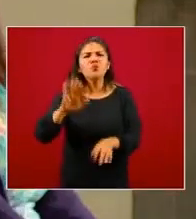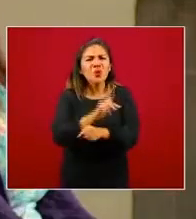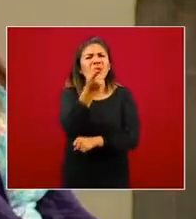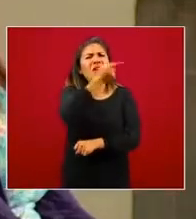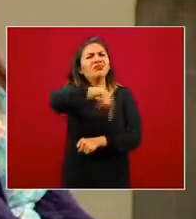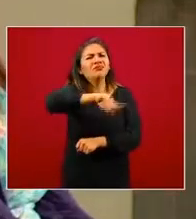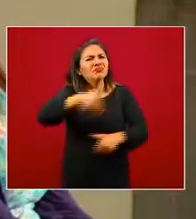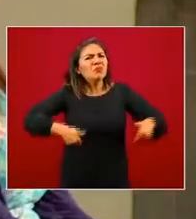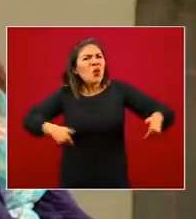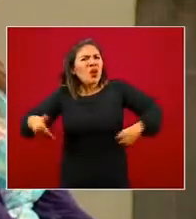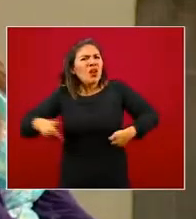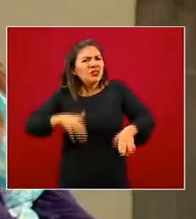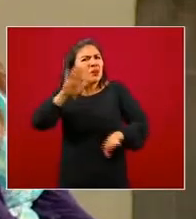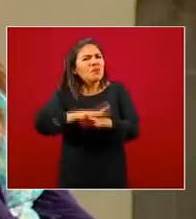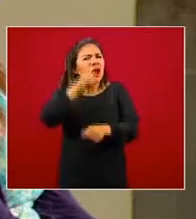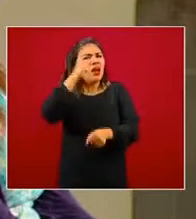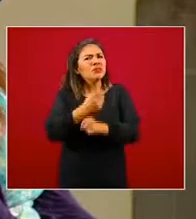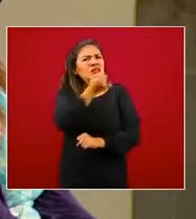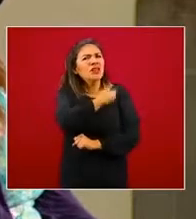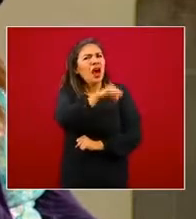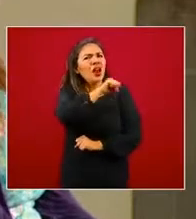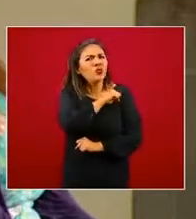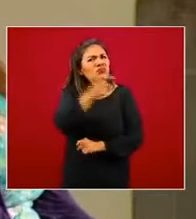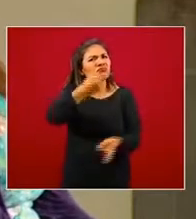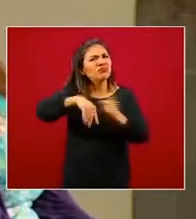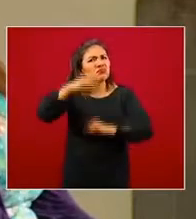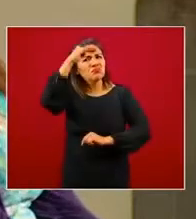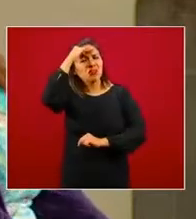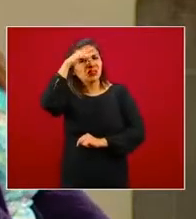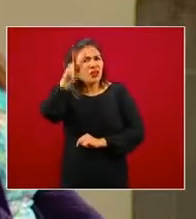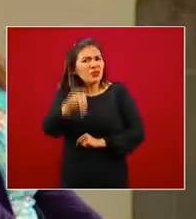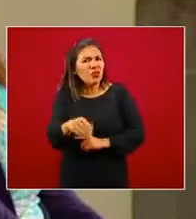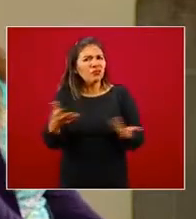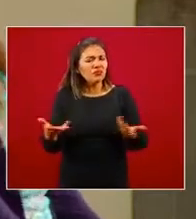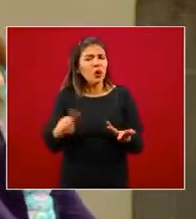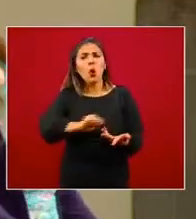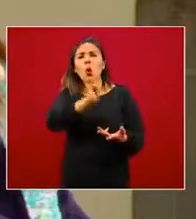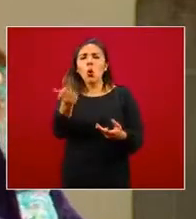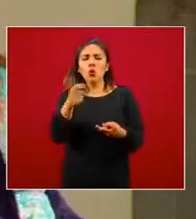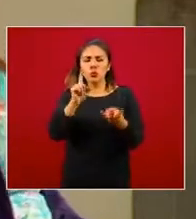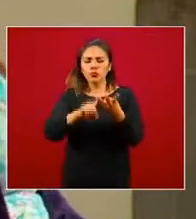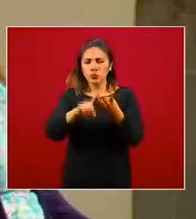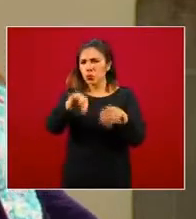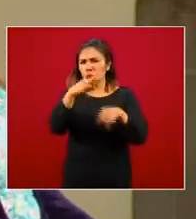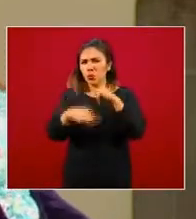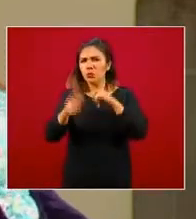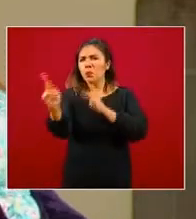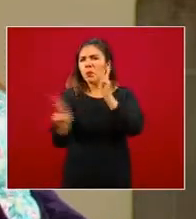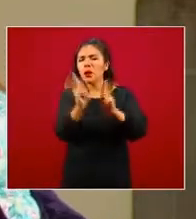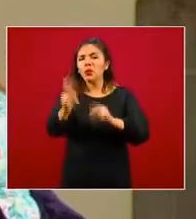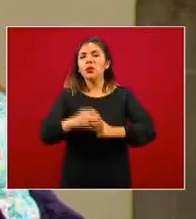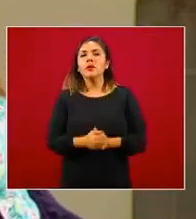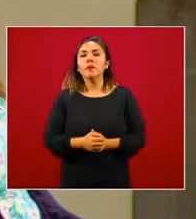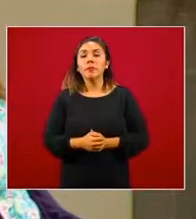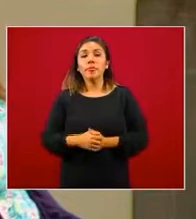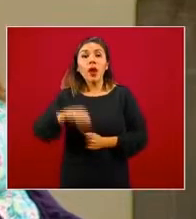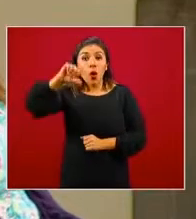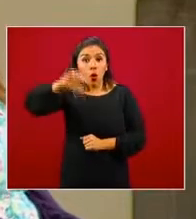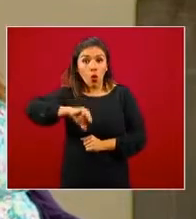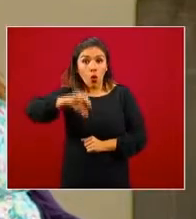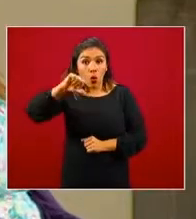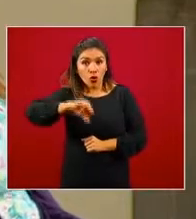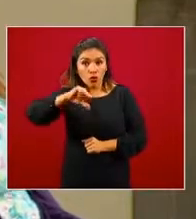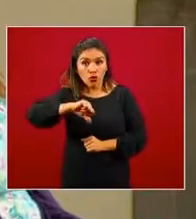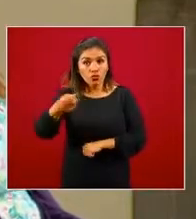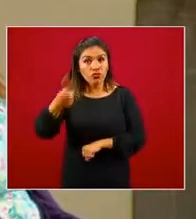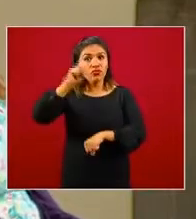strike on July 1st? Why are people so upset? Why are they upset in the health sector especially? And lastly,